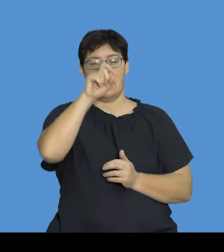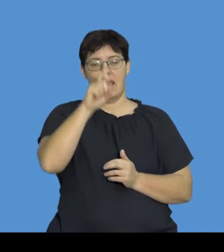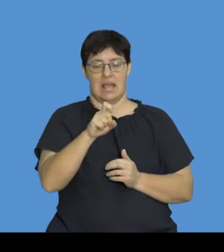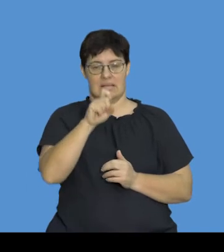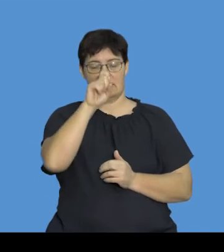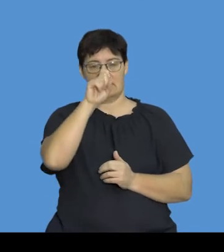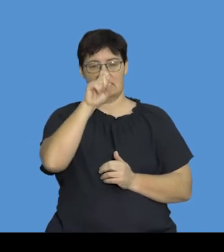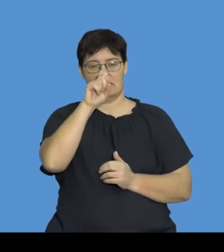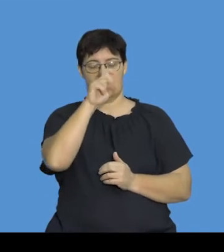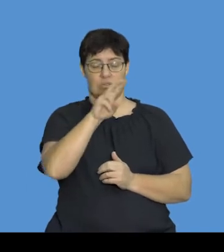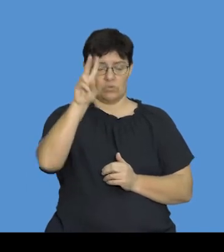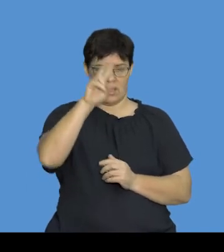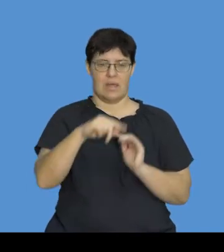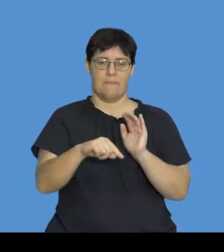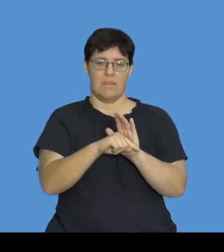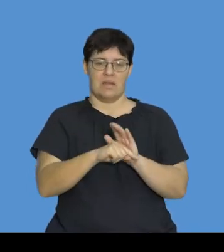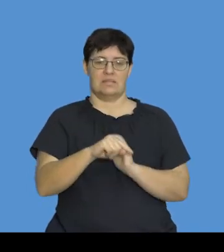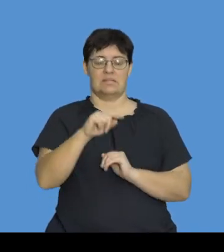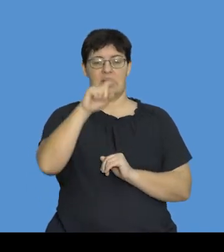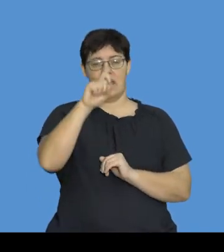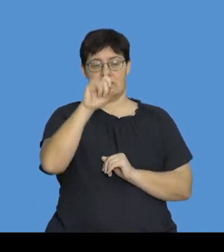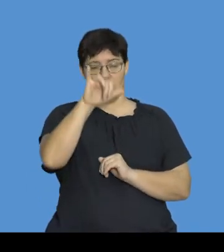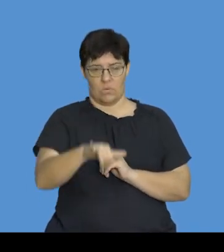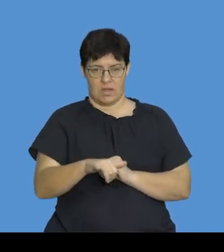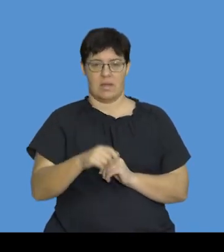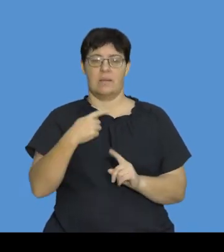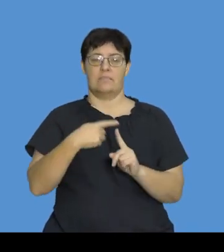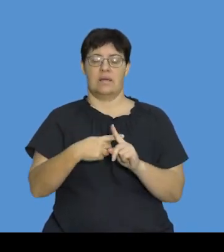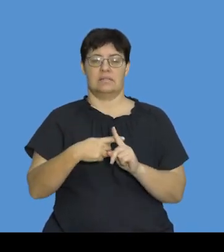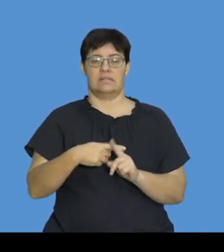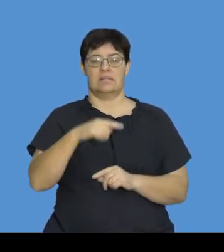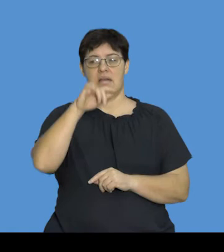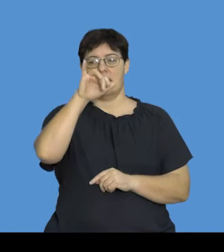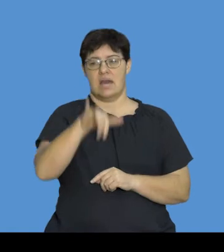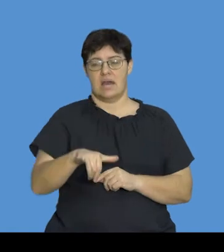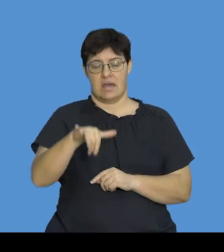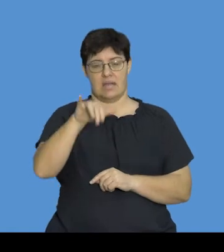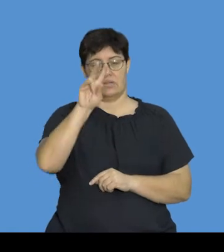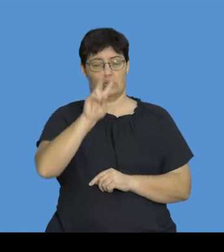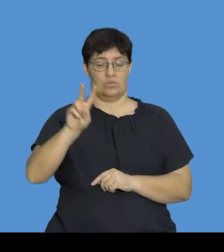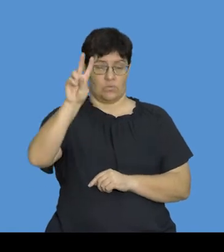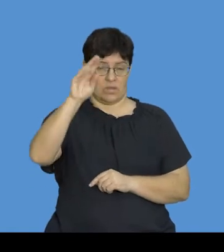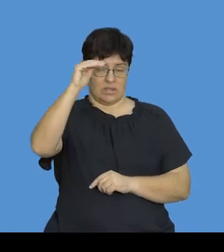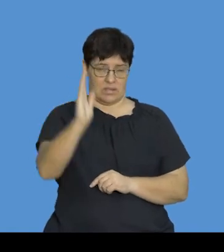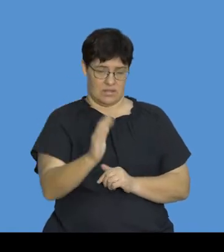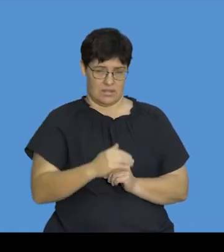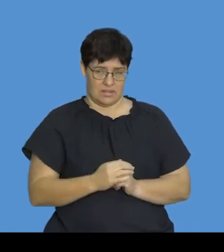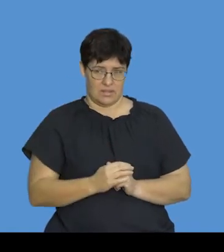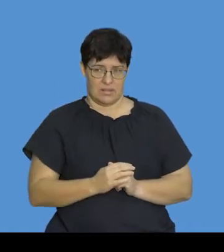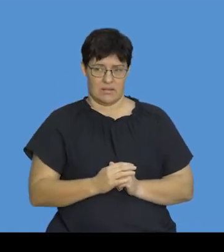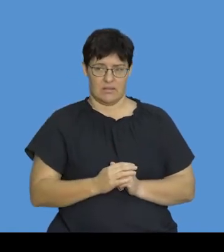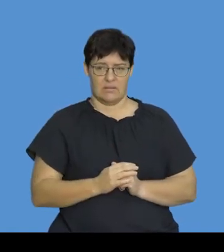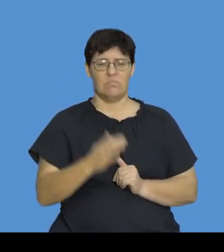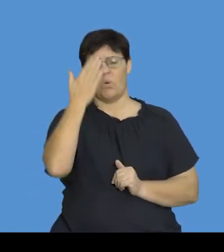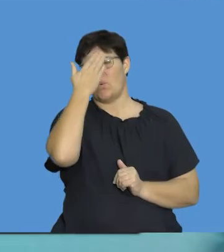squared minus xy plus y squared. Now, guys, I know that with